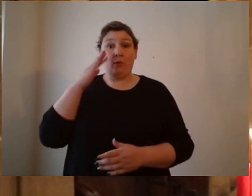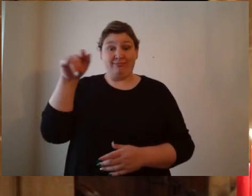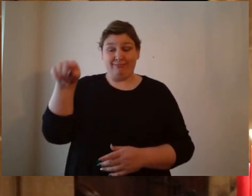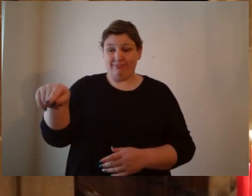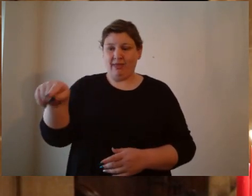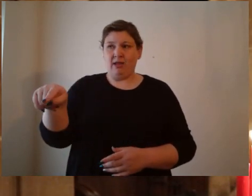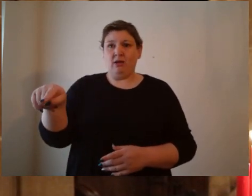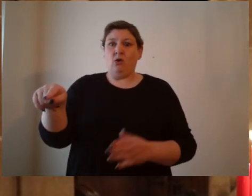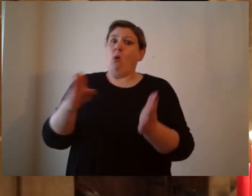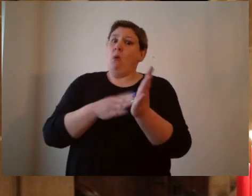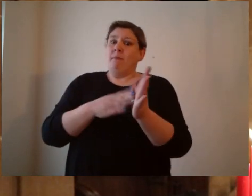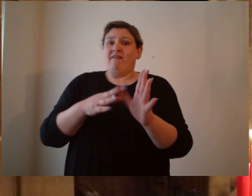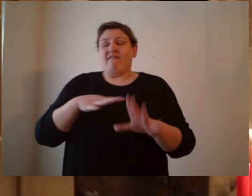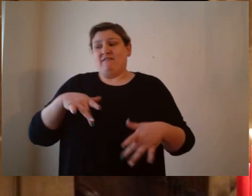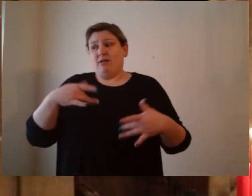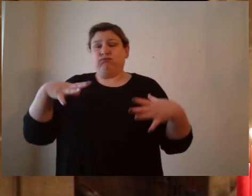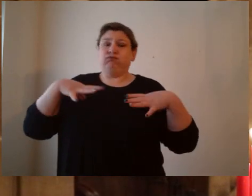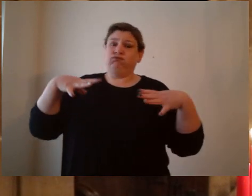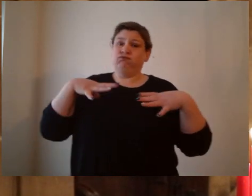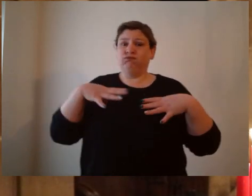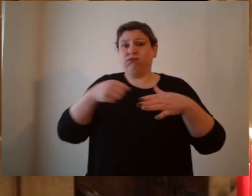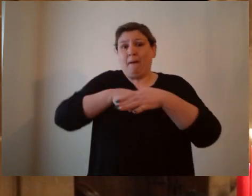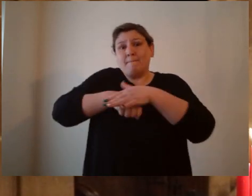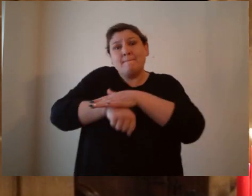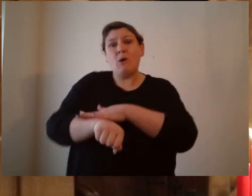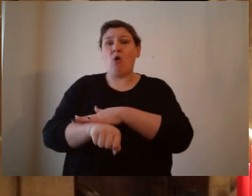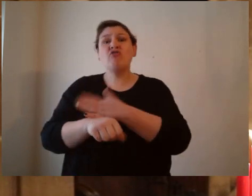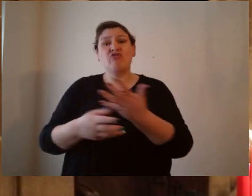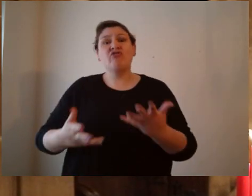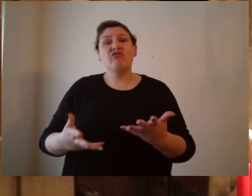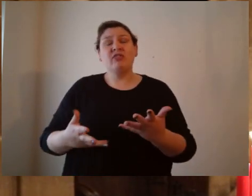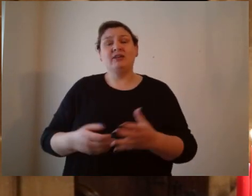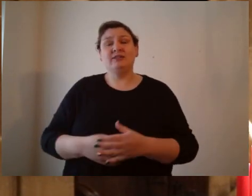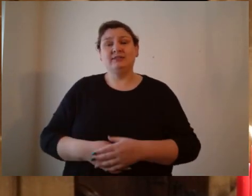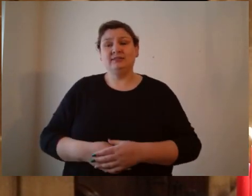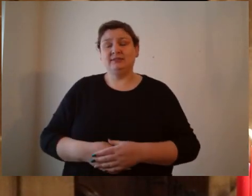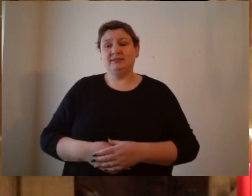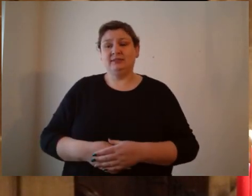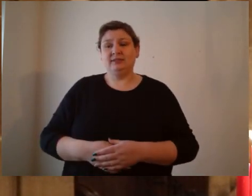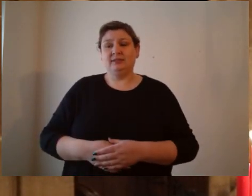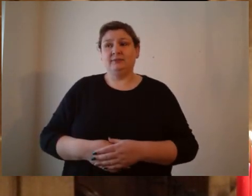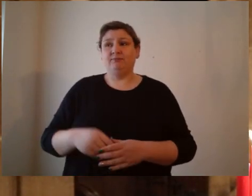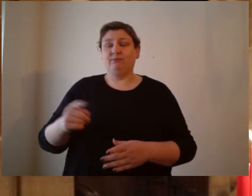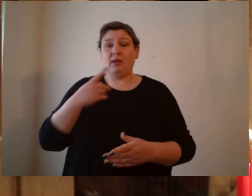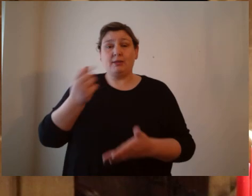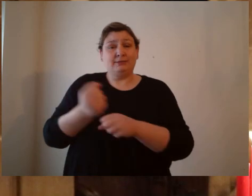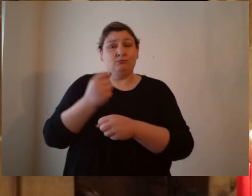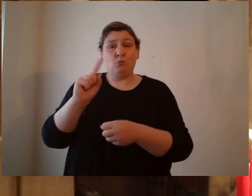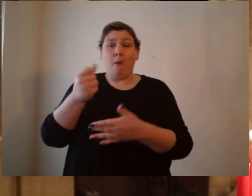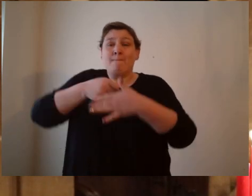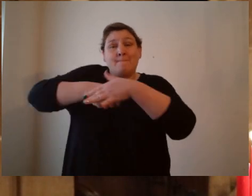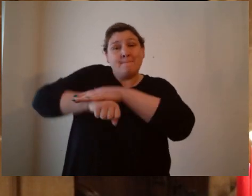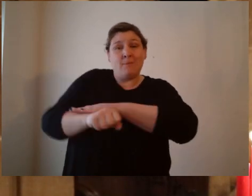While they were there, the time came for her to deliver her child, and she